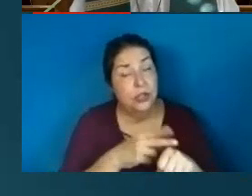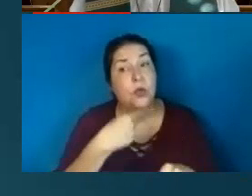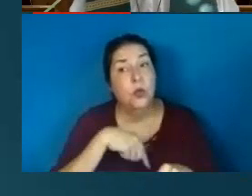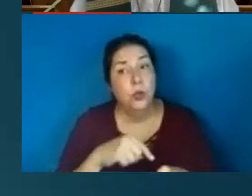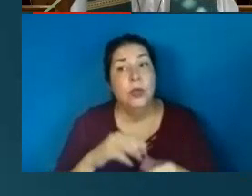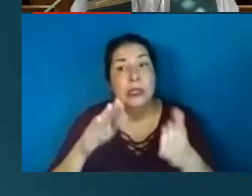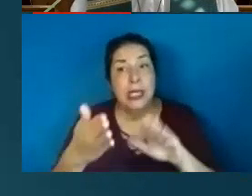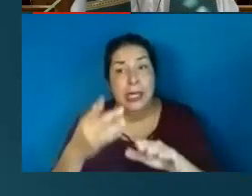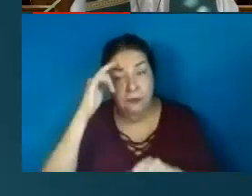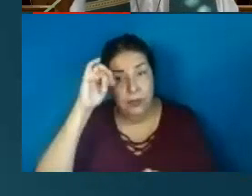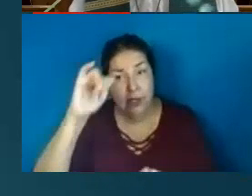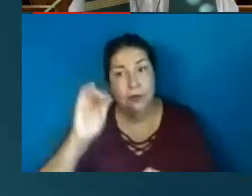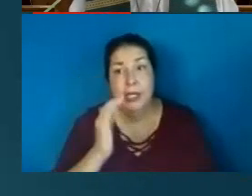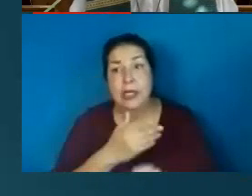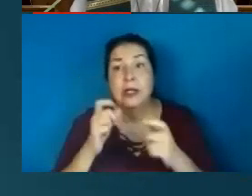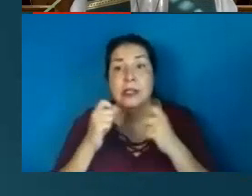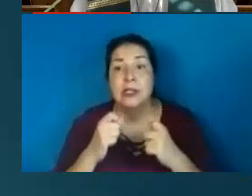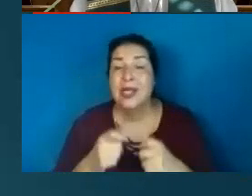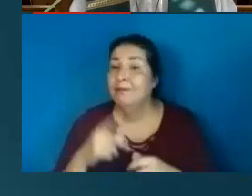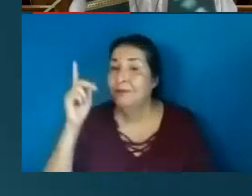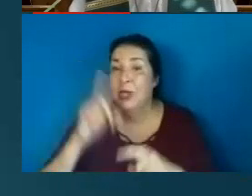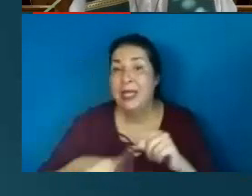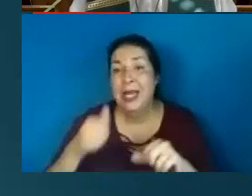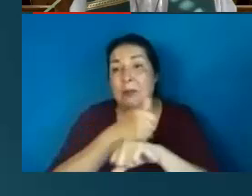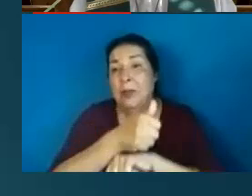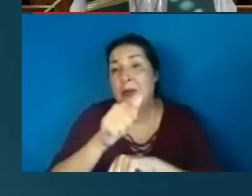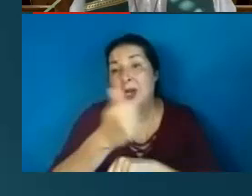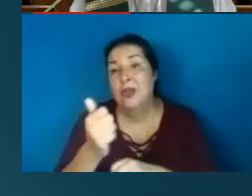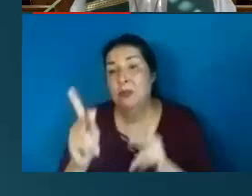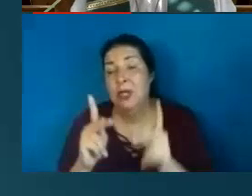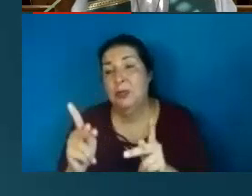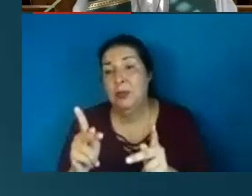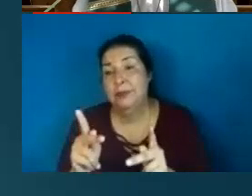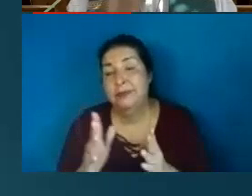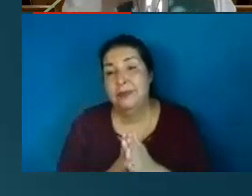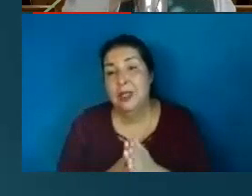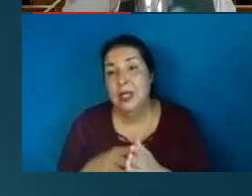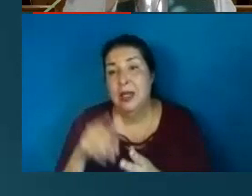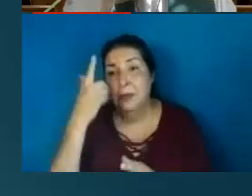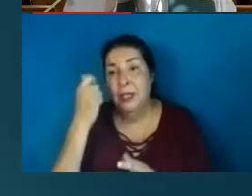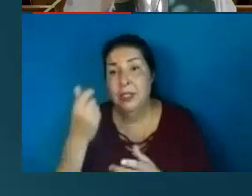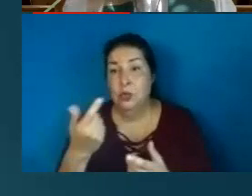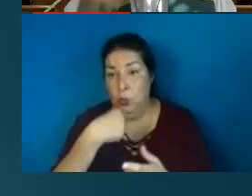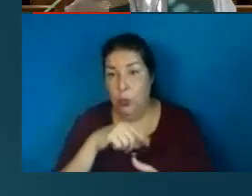our sins, and we will have no one to blame but ourselves for our own condemnation.